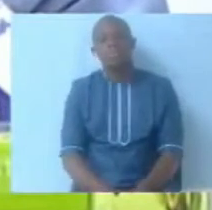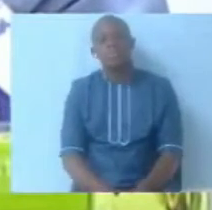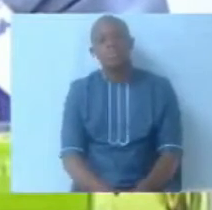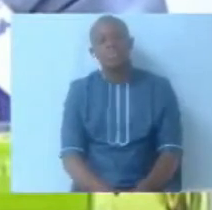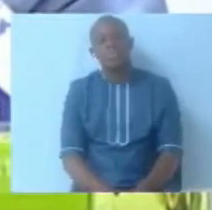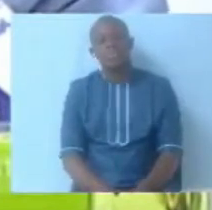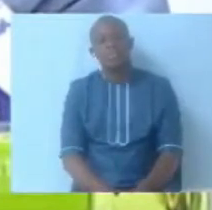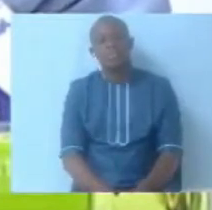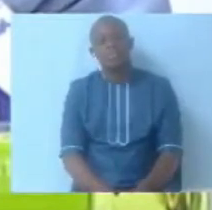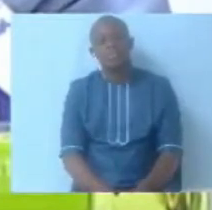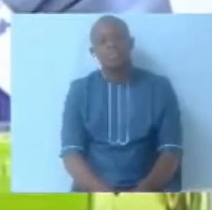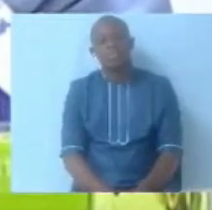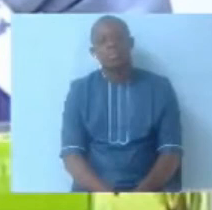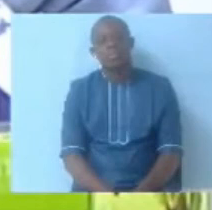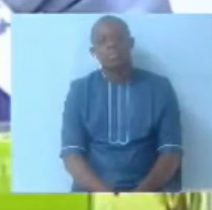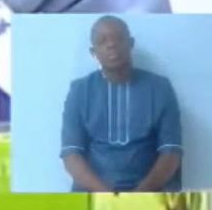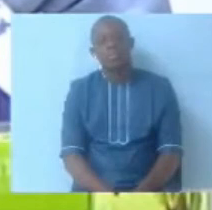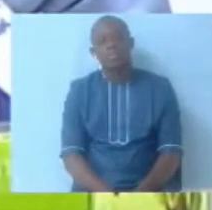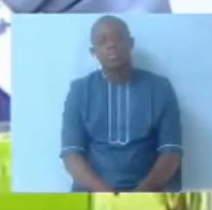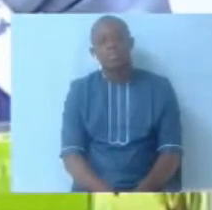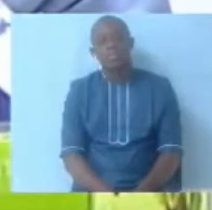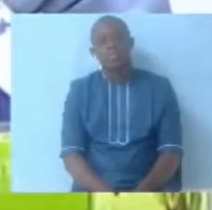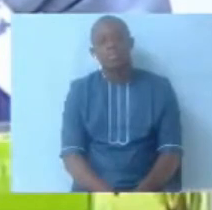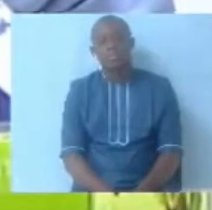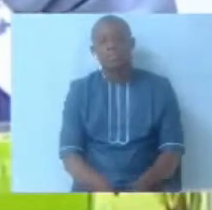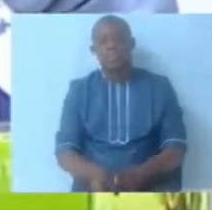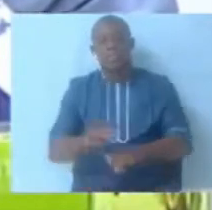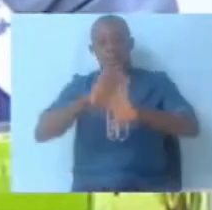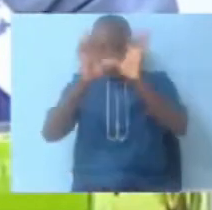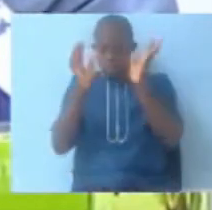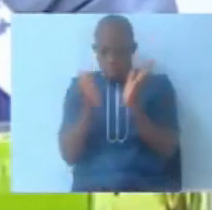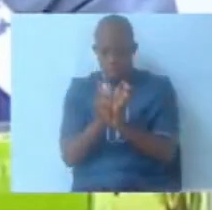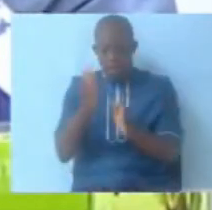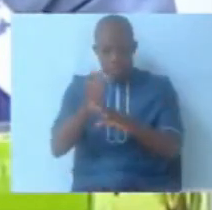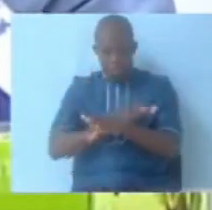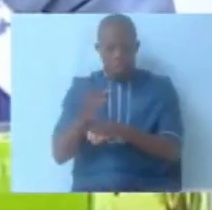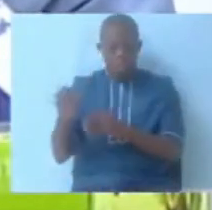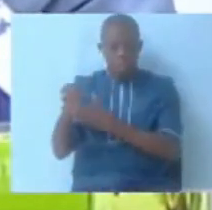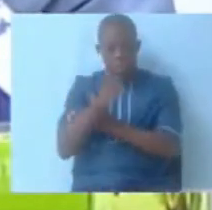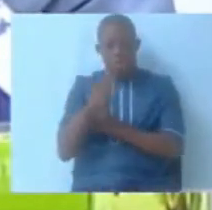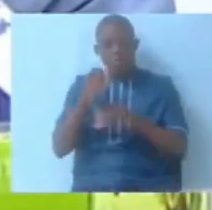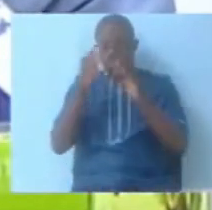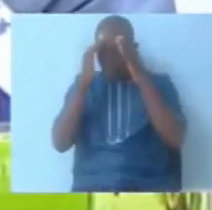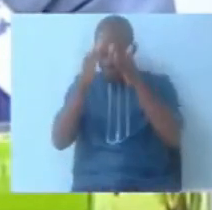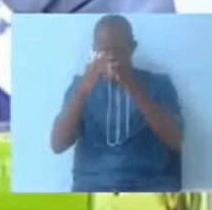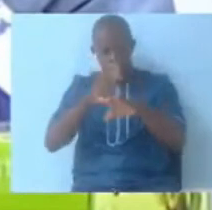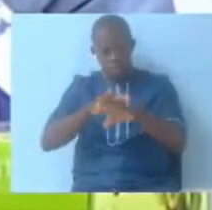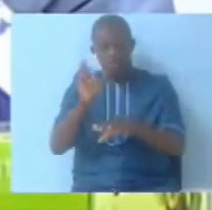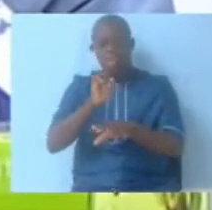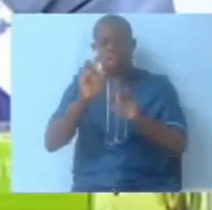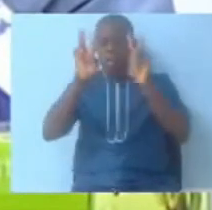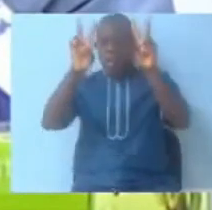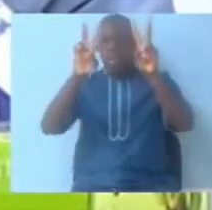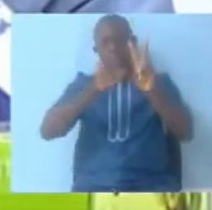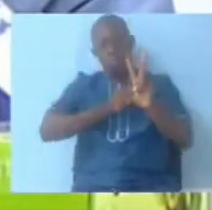all the power was concentrated in the hands of Jami. Ukatu wotumo sembo be na tadun jamme dam